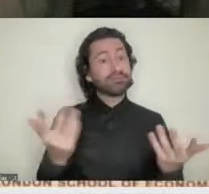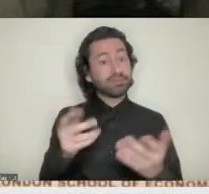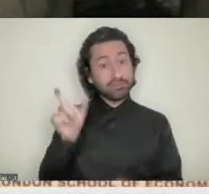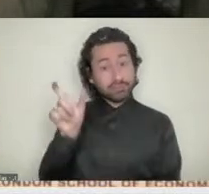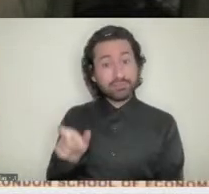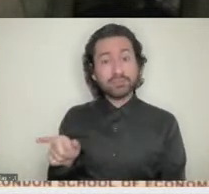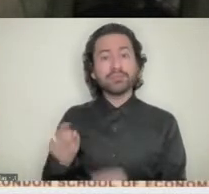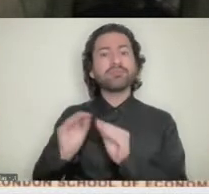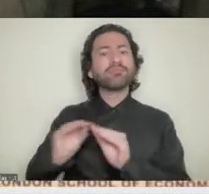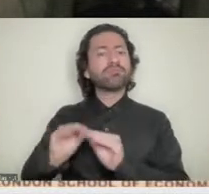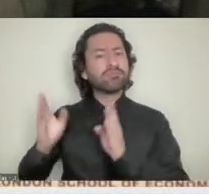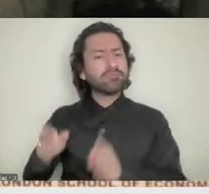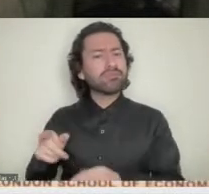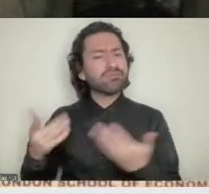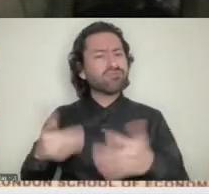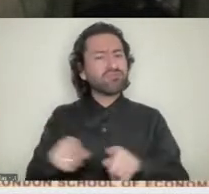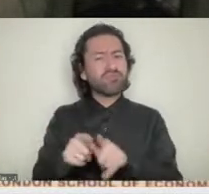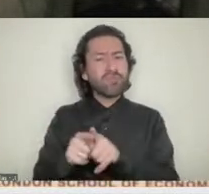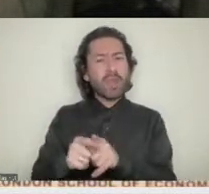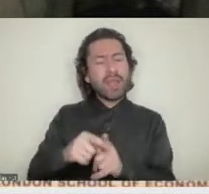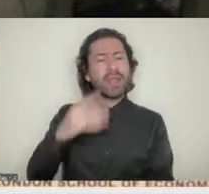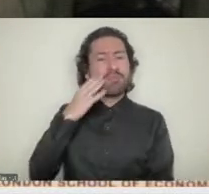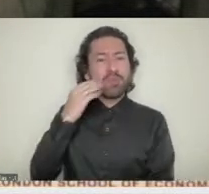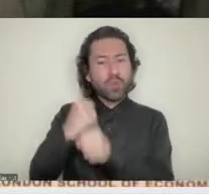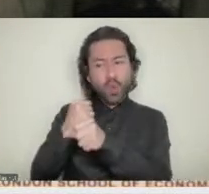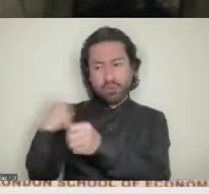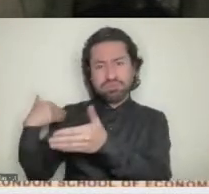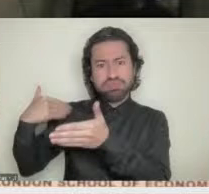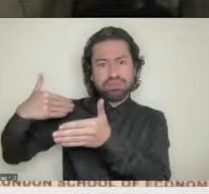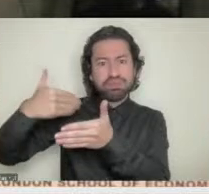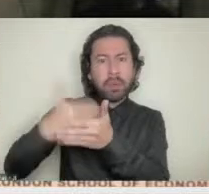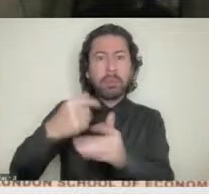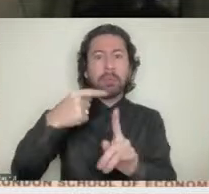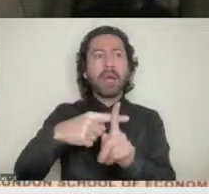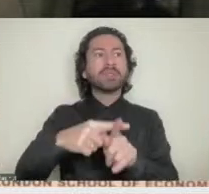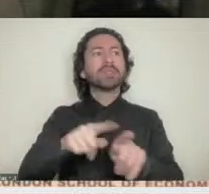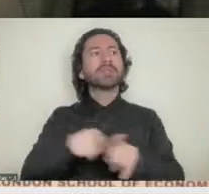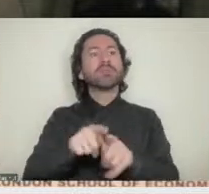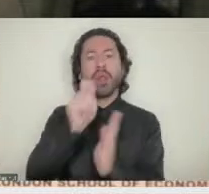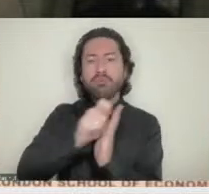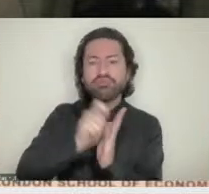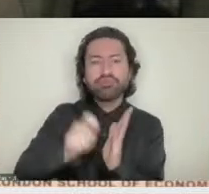can tell from all of this, Professor Sir Michael Marmot has